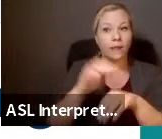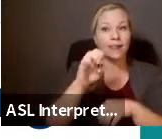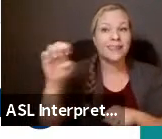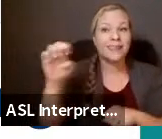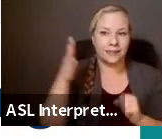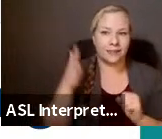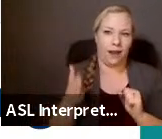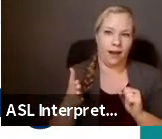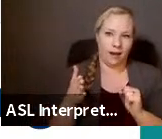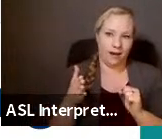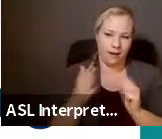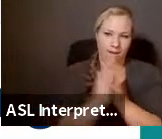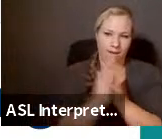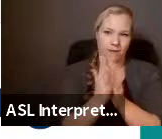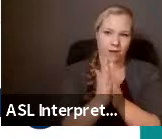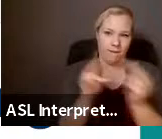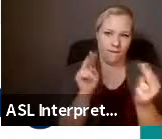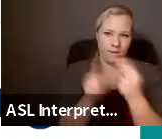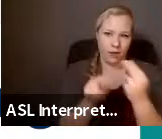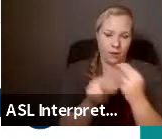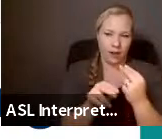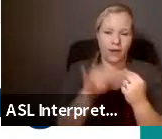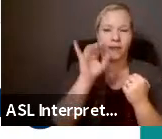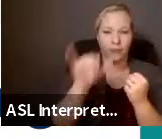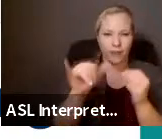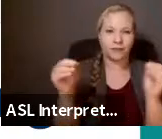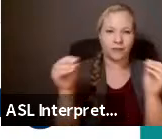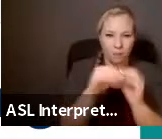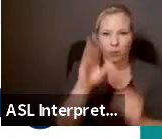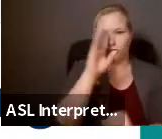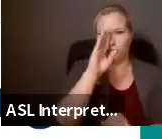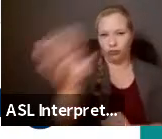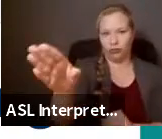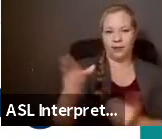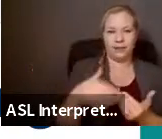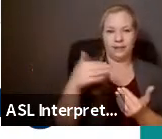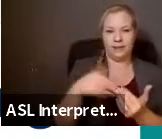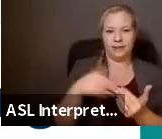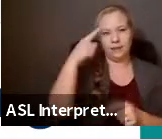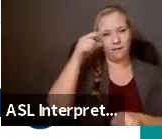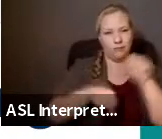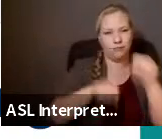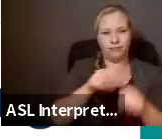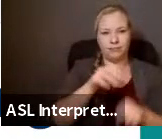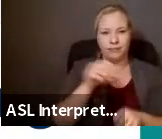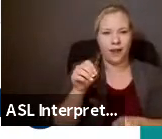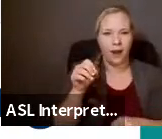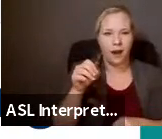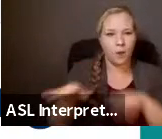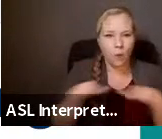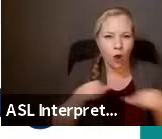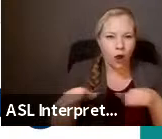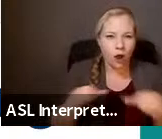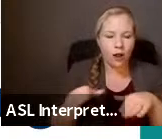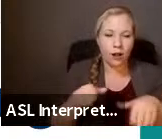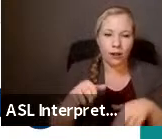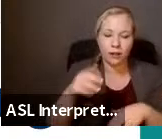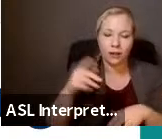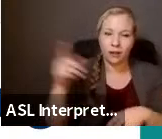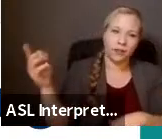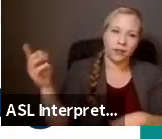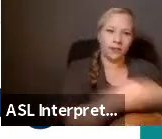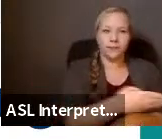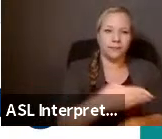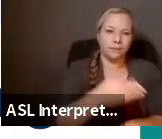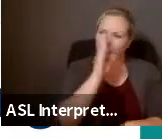more direct path for shared use path users, whether or not you're going to and from Hayden Island or